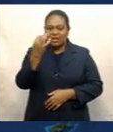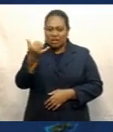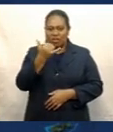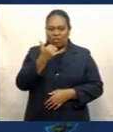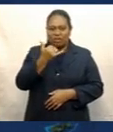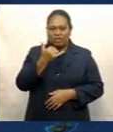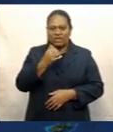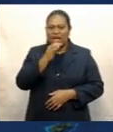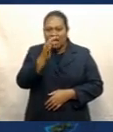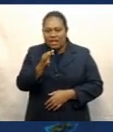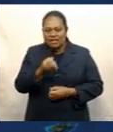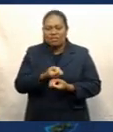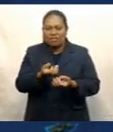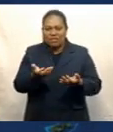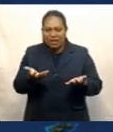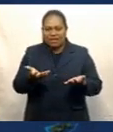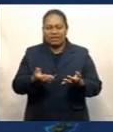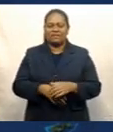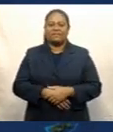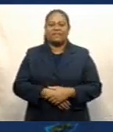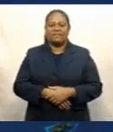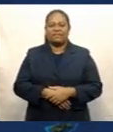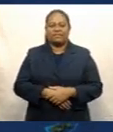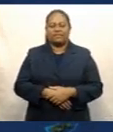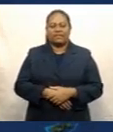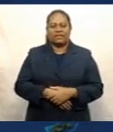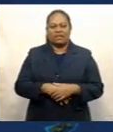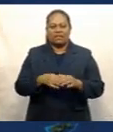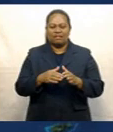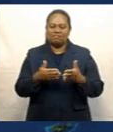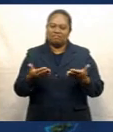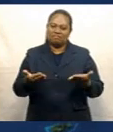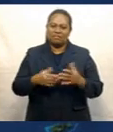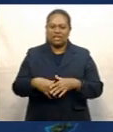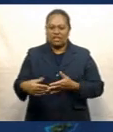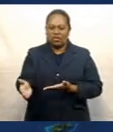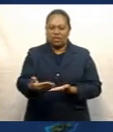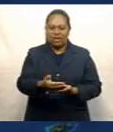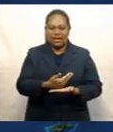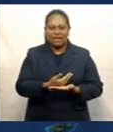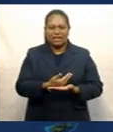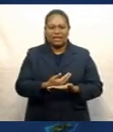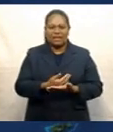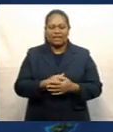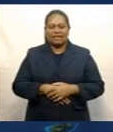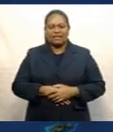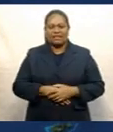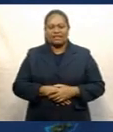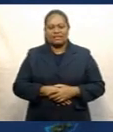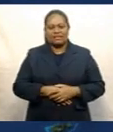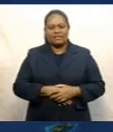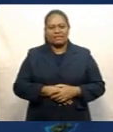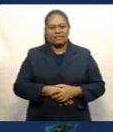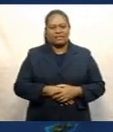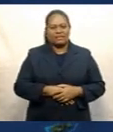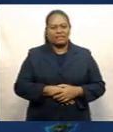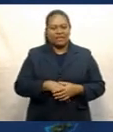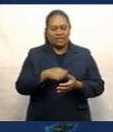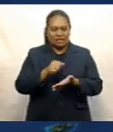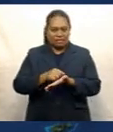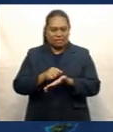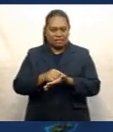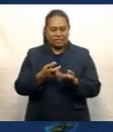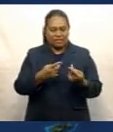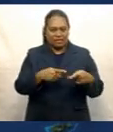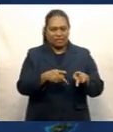However, it has to be prepaid, no cash transactions, and collected at the store at